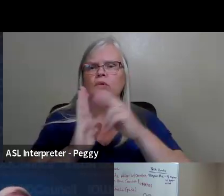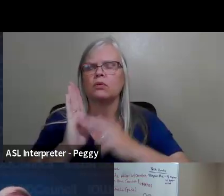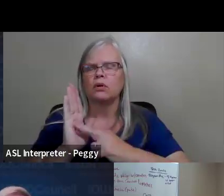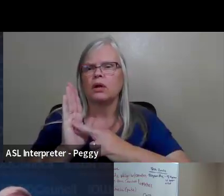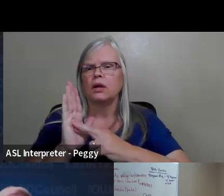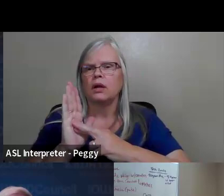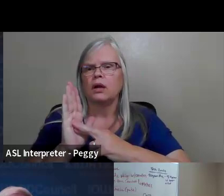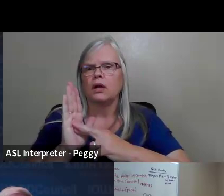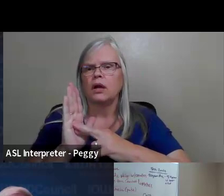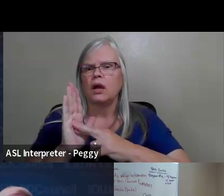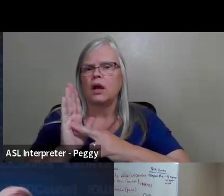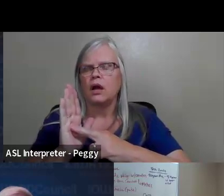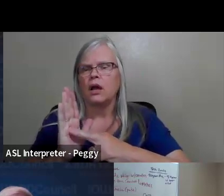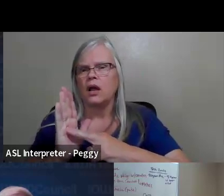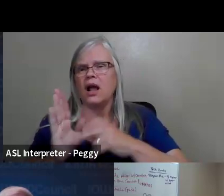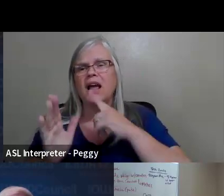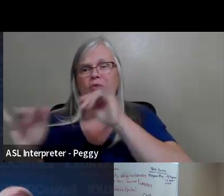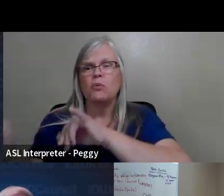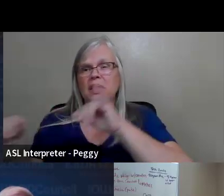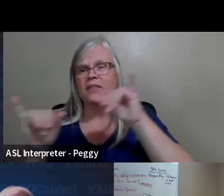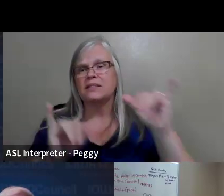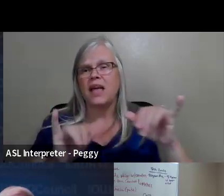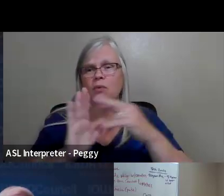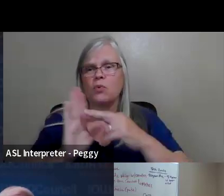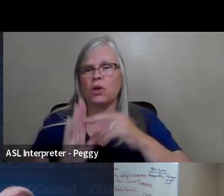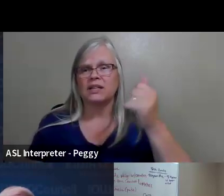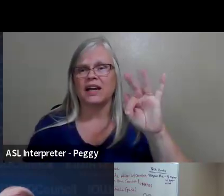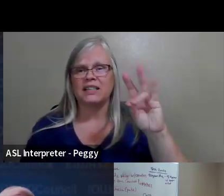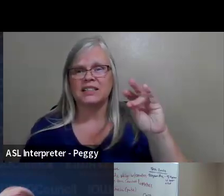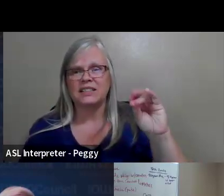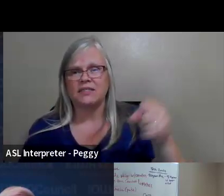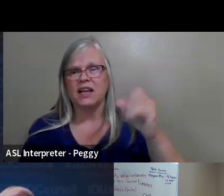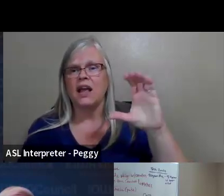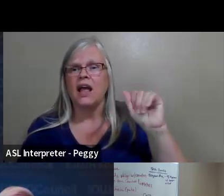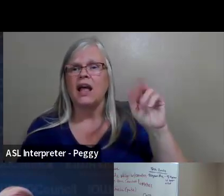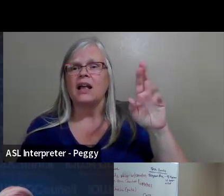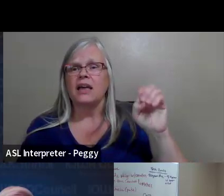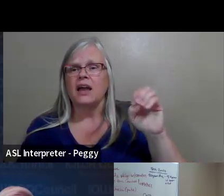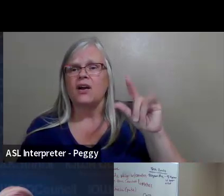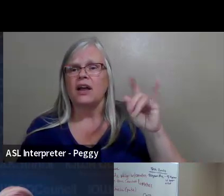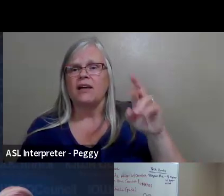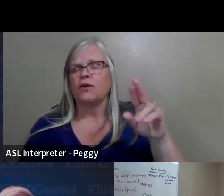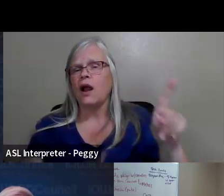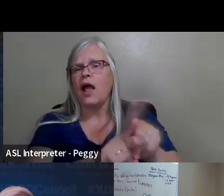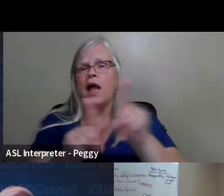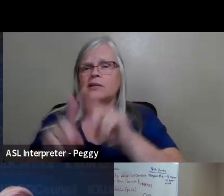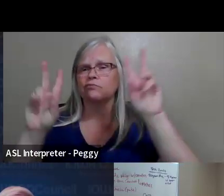the rules back to what they were in the 1970s and treat caregivers like companions